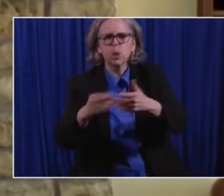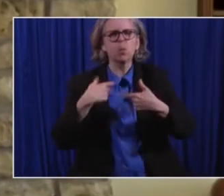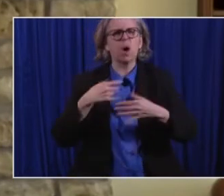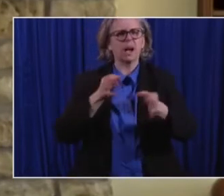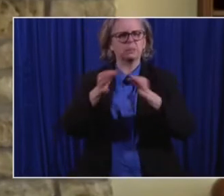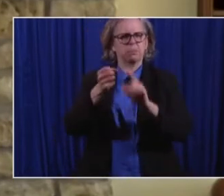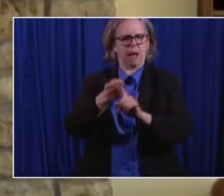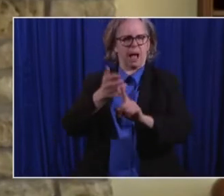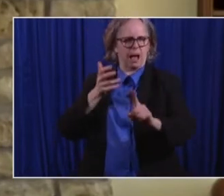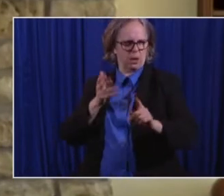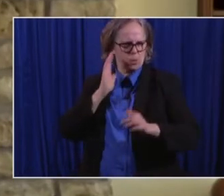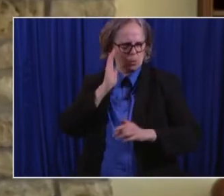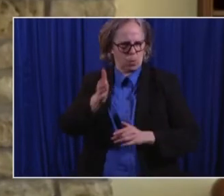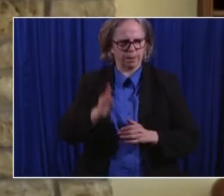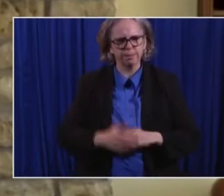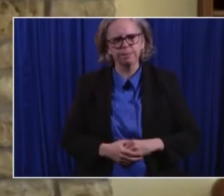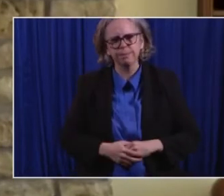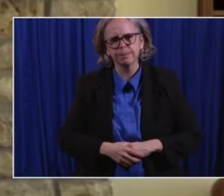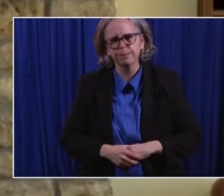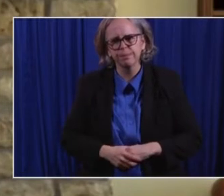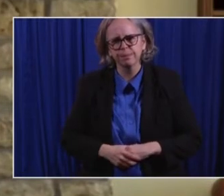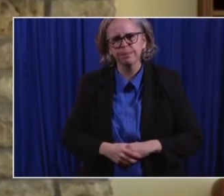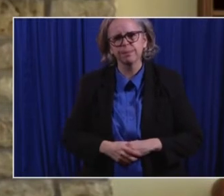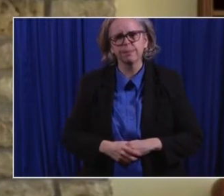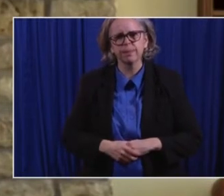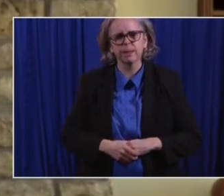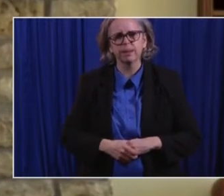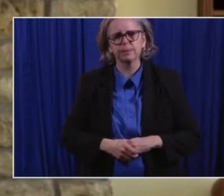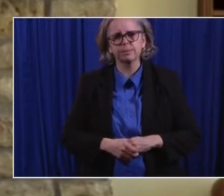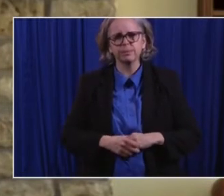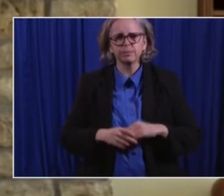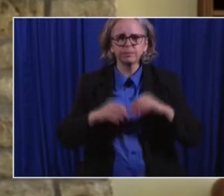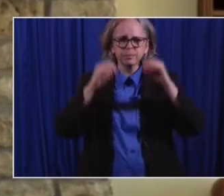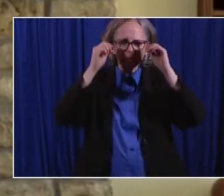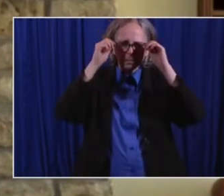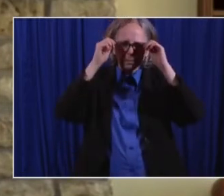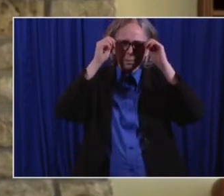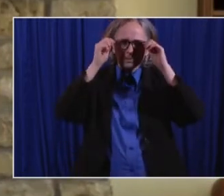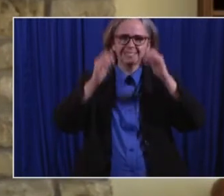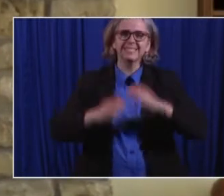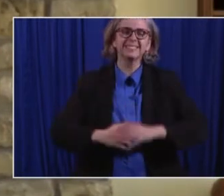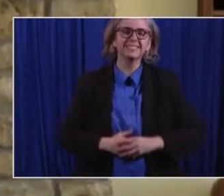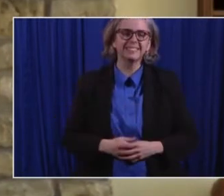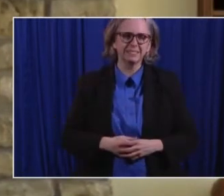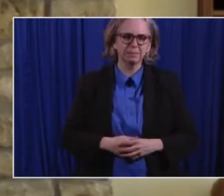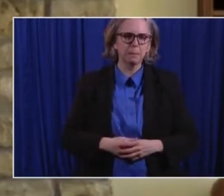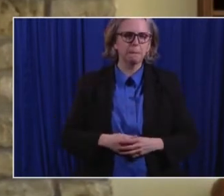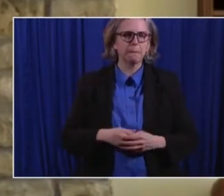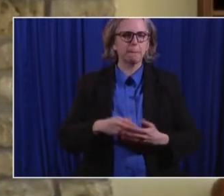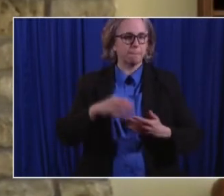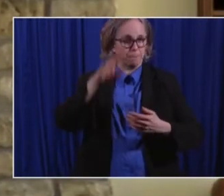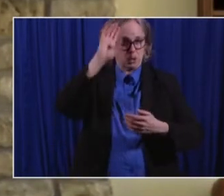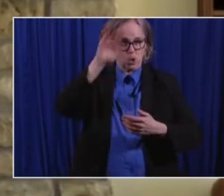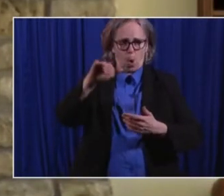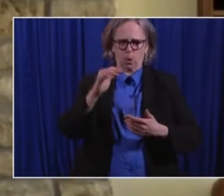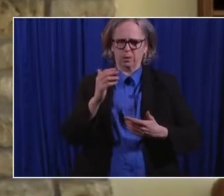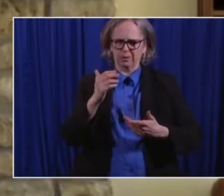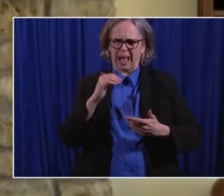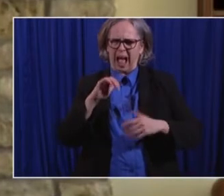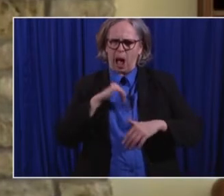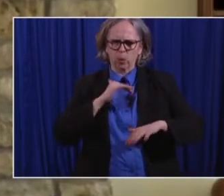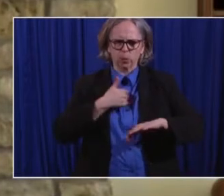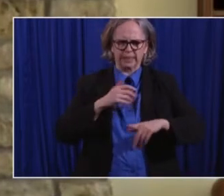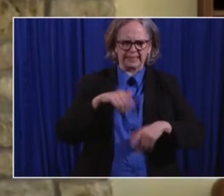ways to do things and how we're going to pull back our regulations. And I think people will be happy to hear about